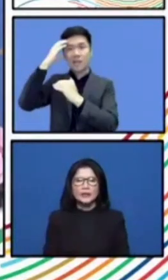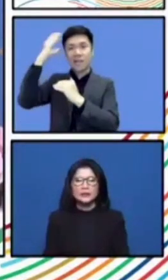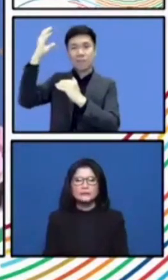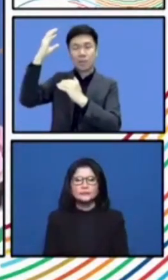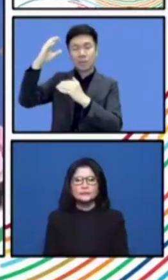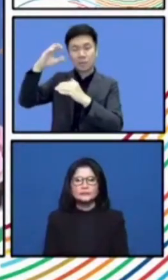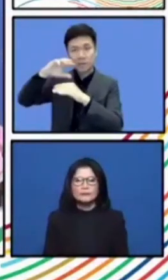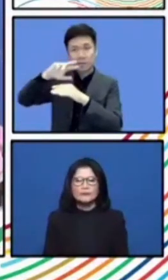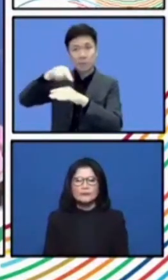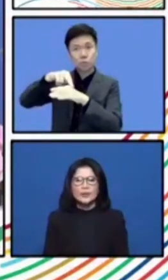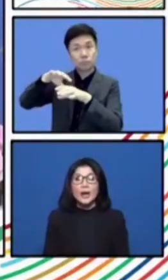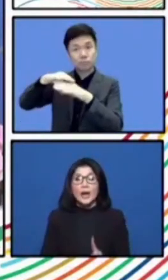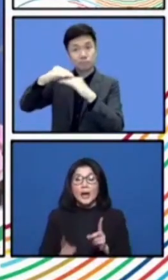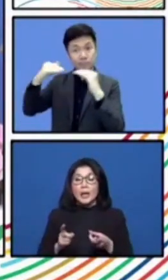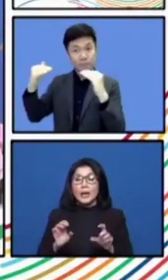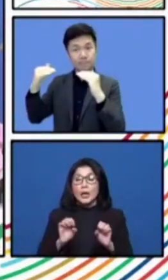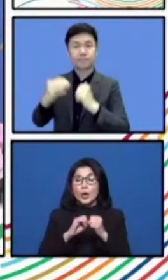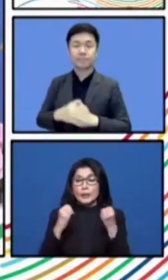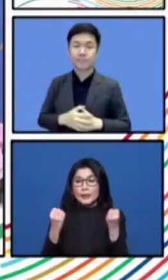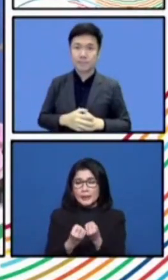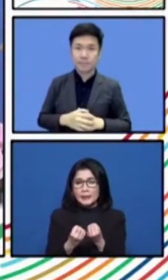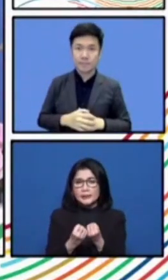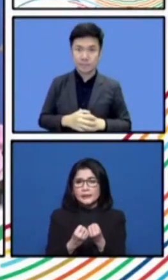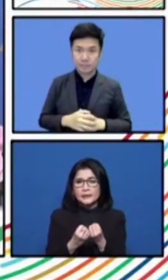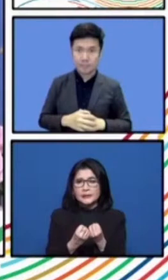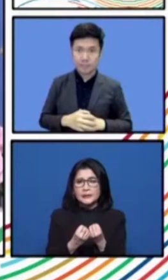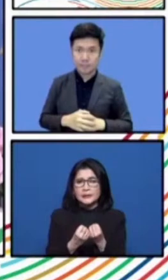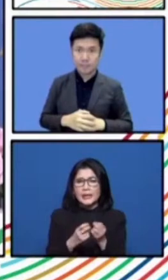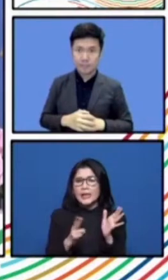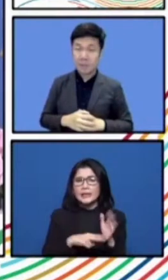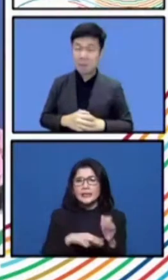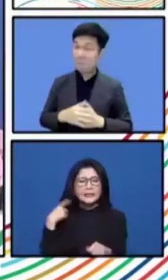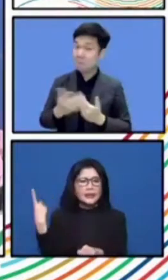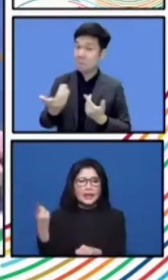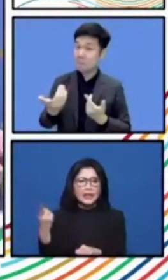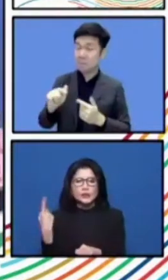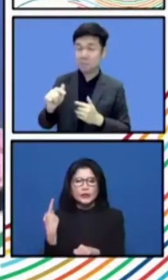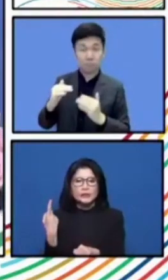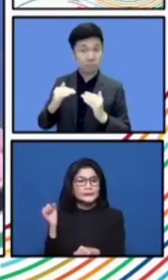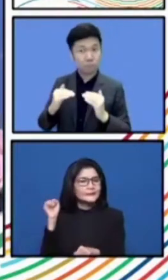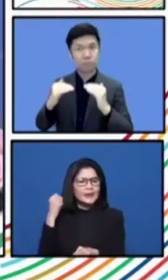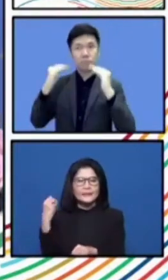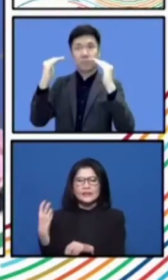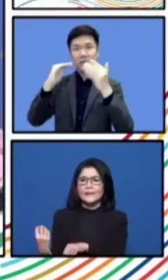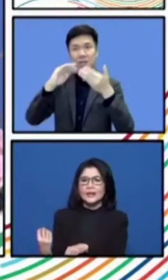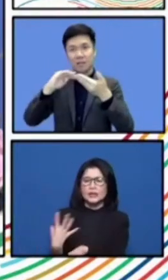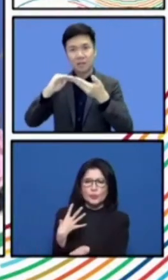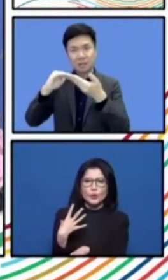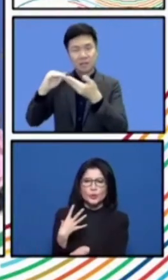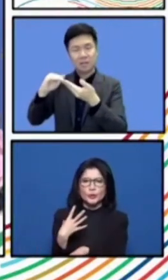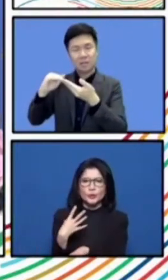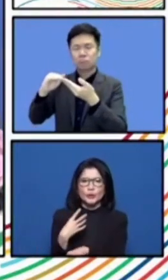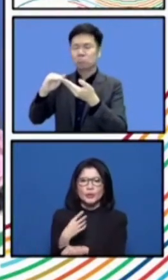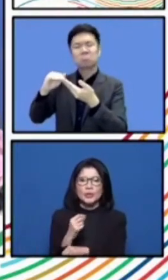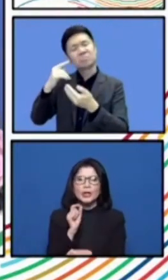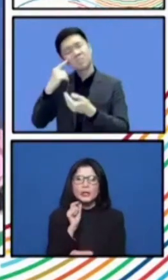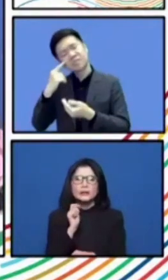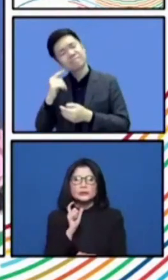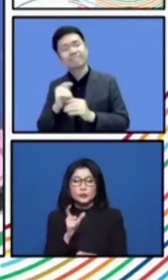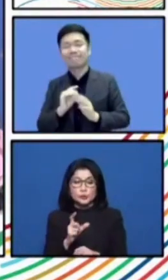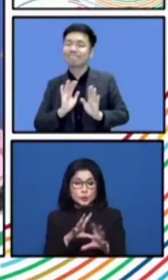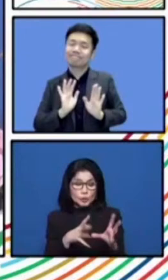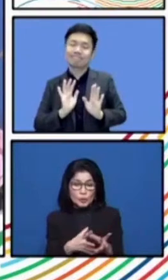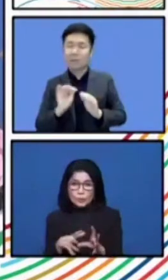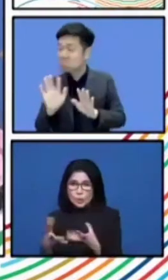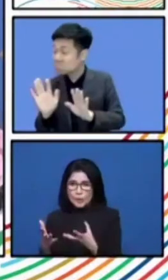organizations may not be responsive to some special interest groups we also